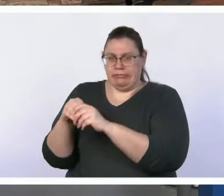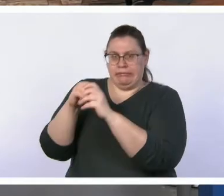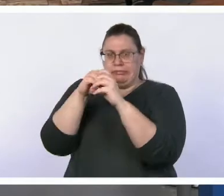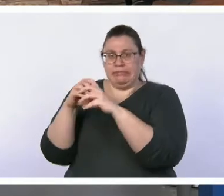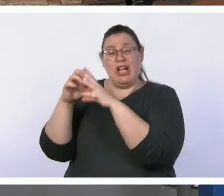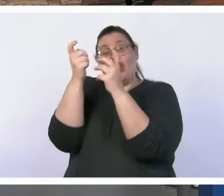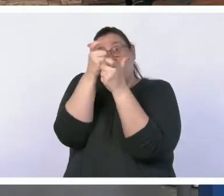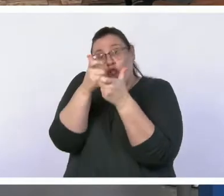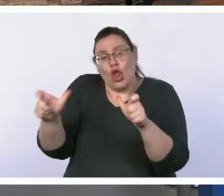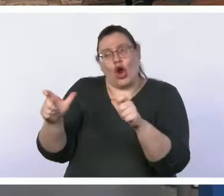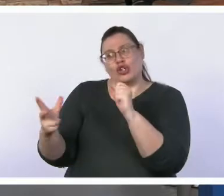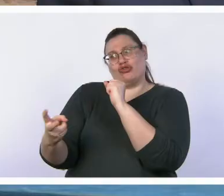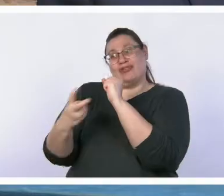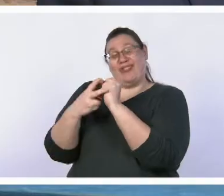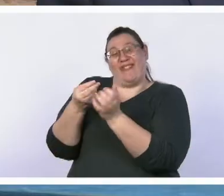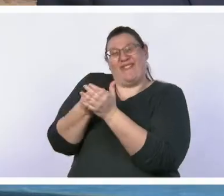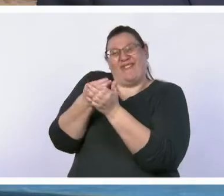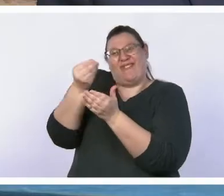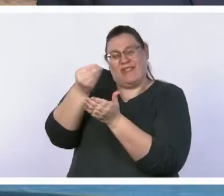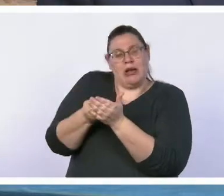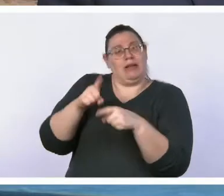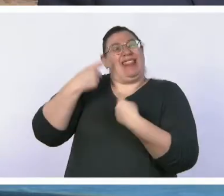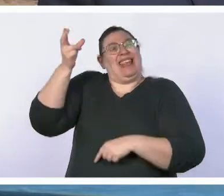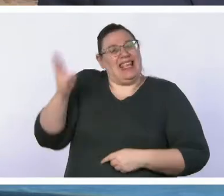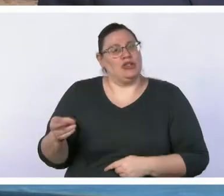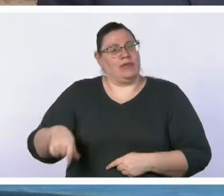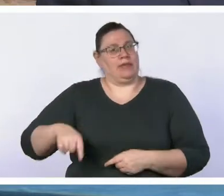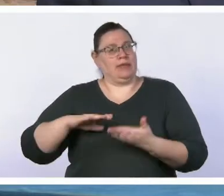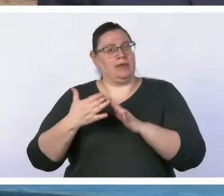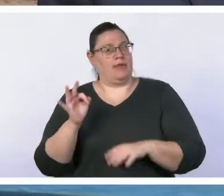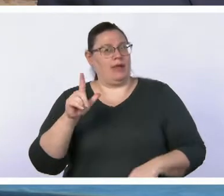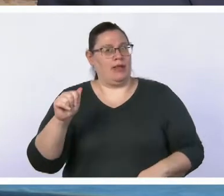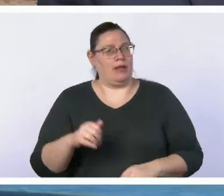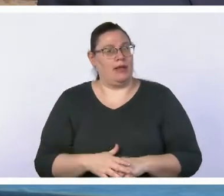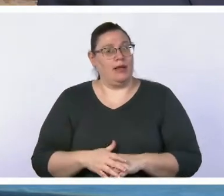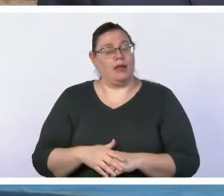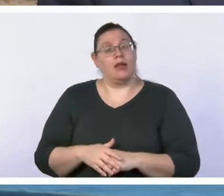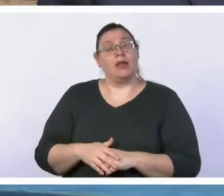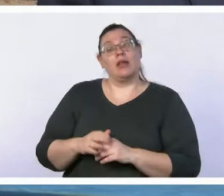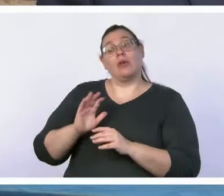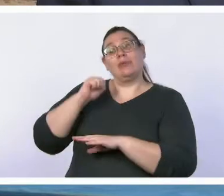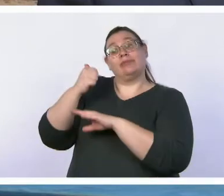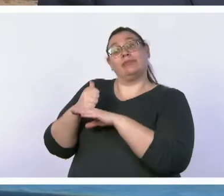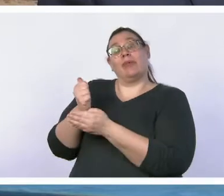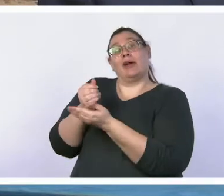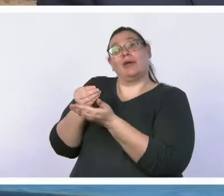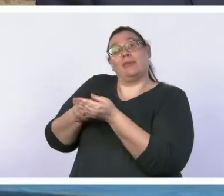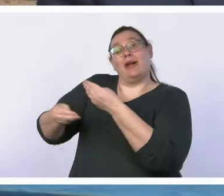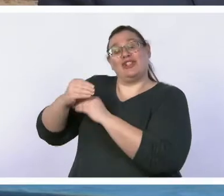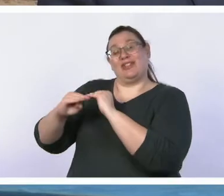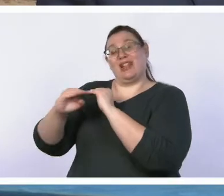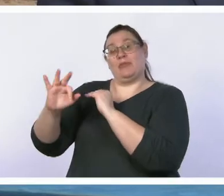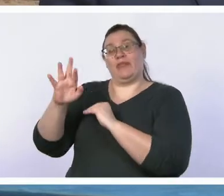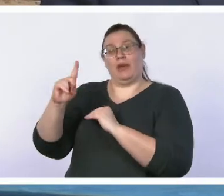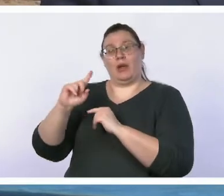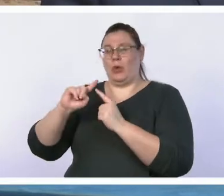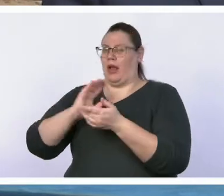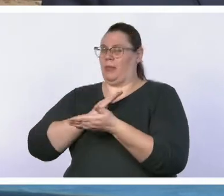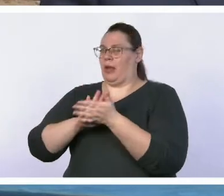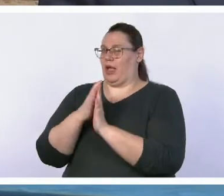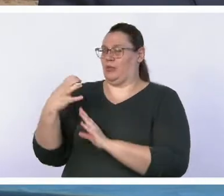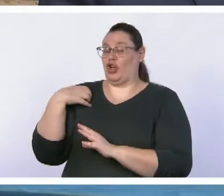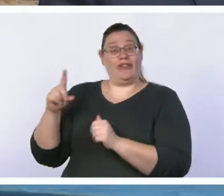fund in the history of the city of Los Angeles. We started the budget stabilization fund under my chairmanship, first time we've ever had